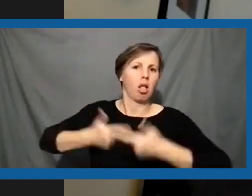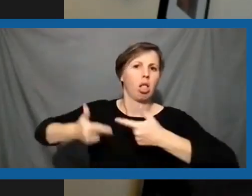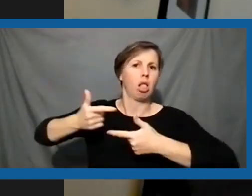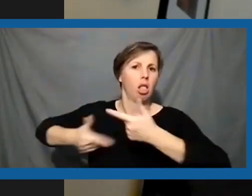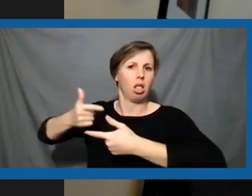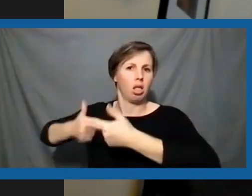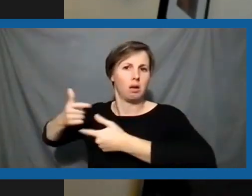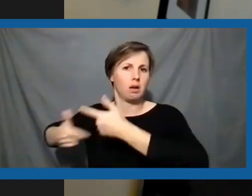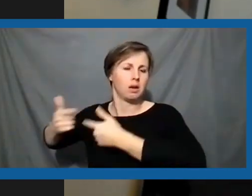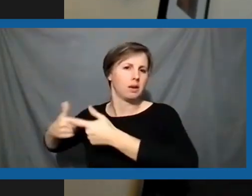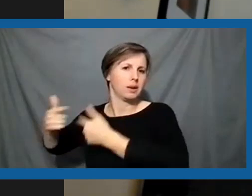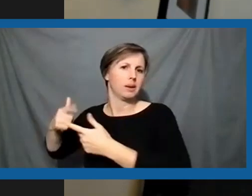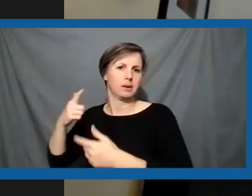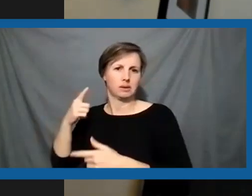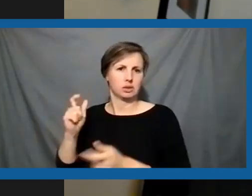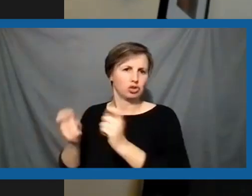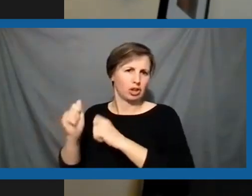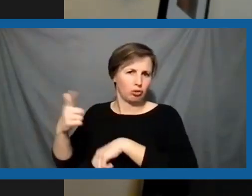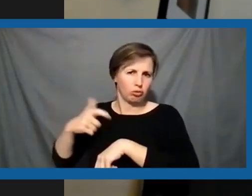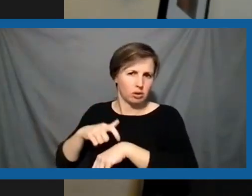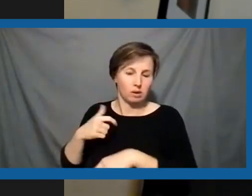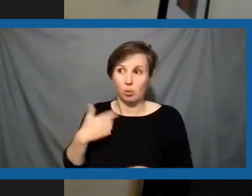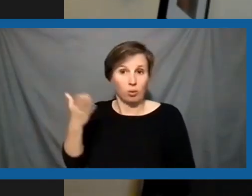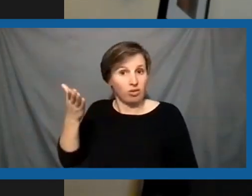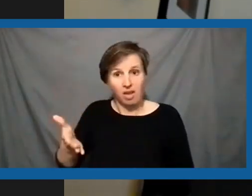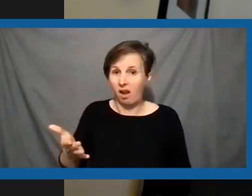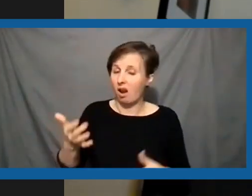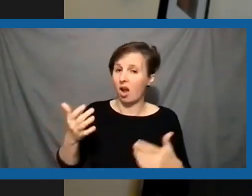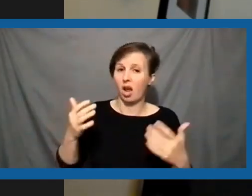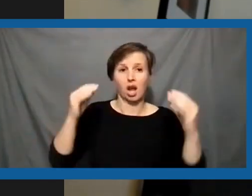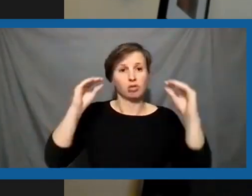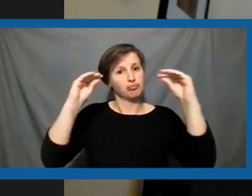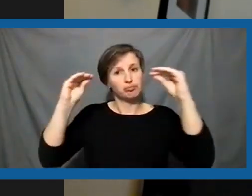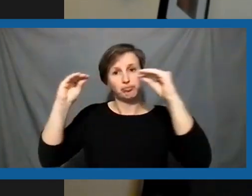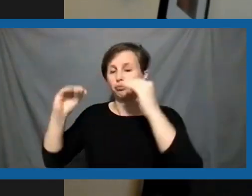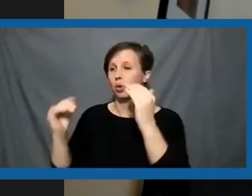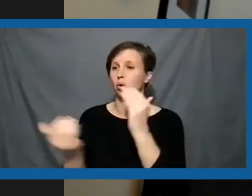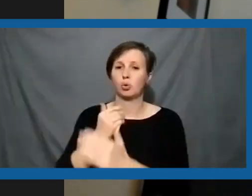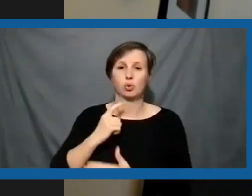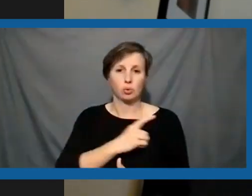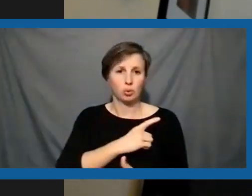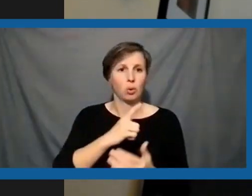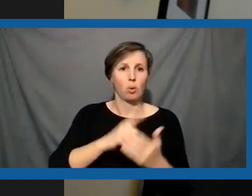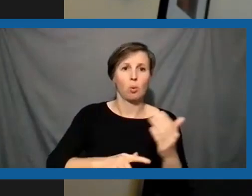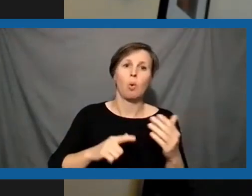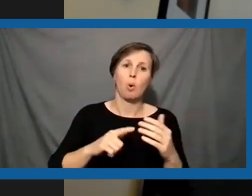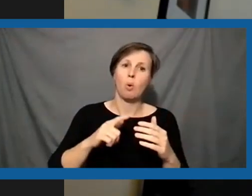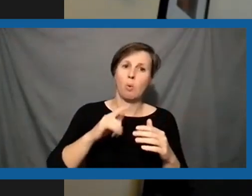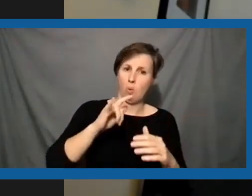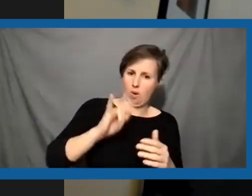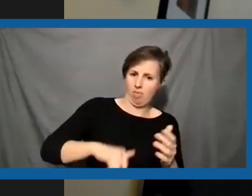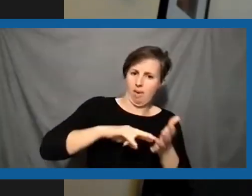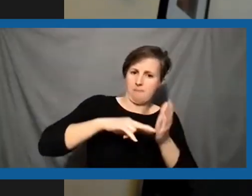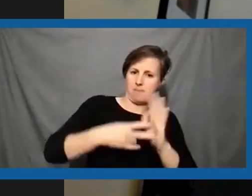there's changes all the time. We're here on the floor educating new legislators about what tribal sovereignty is and